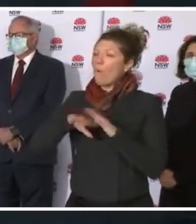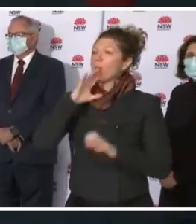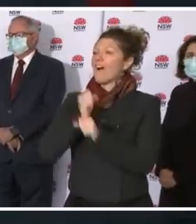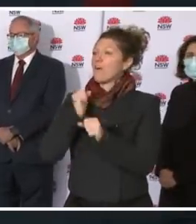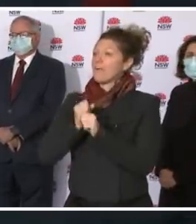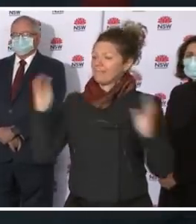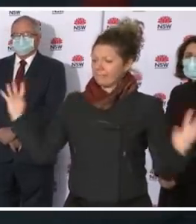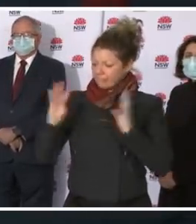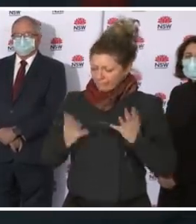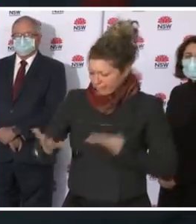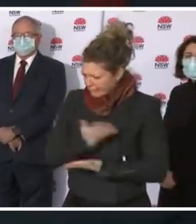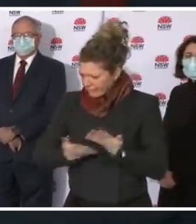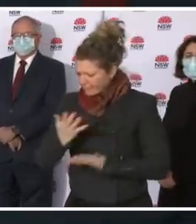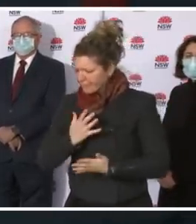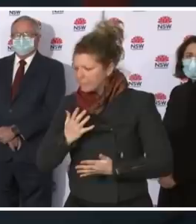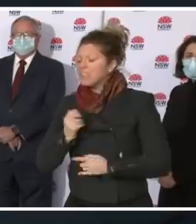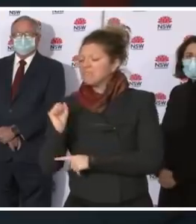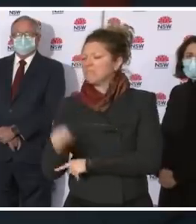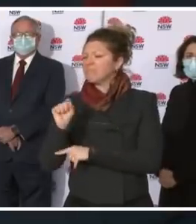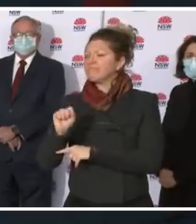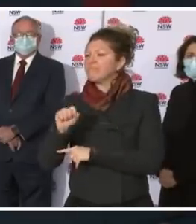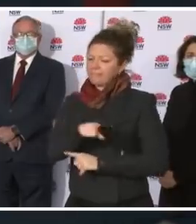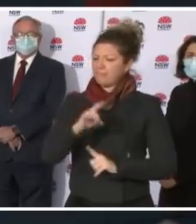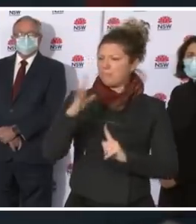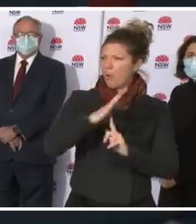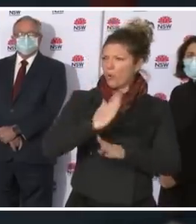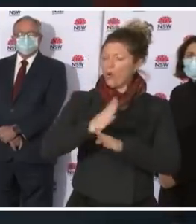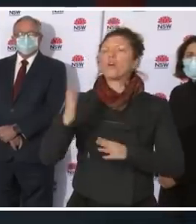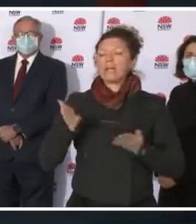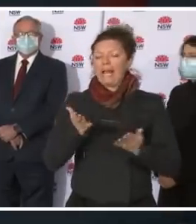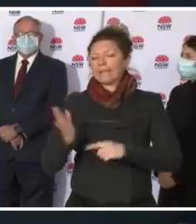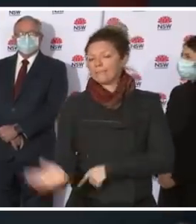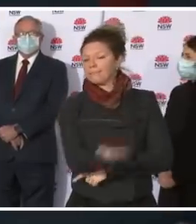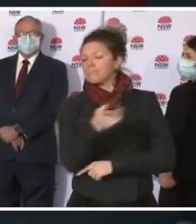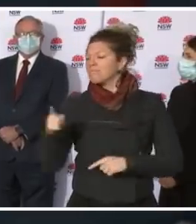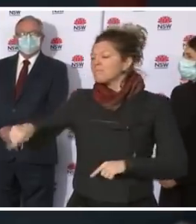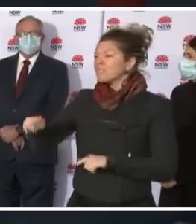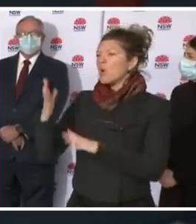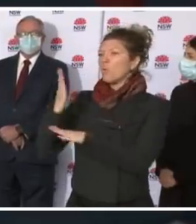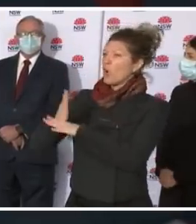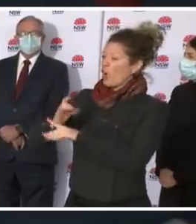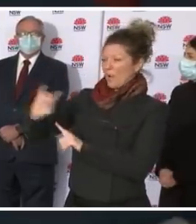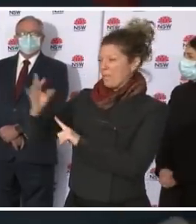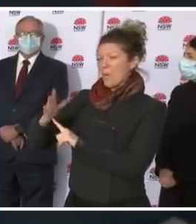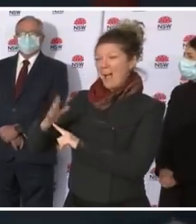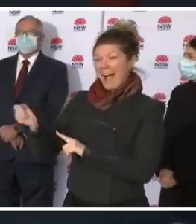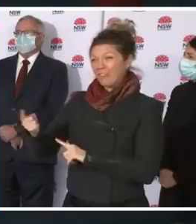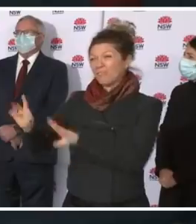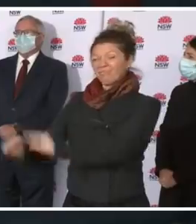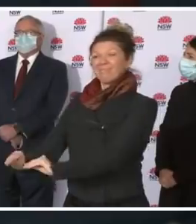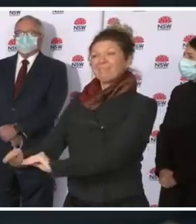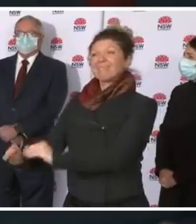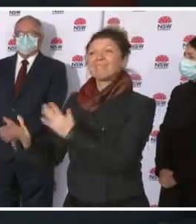determine what things are critical, what things are not. And our objectives of decreasing workplace